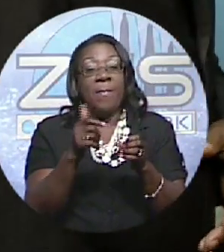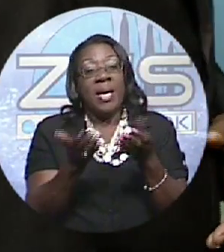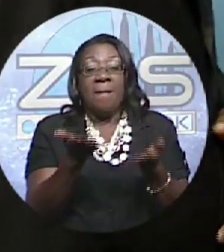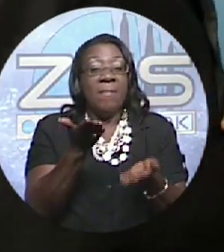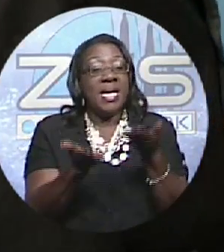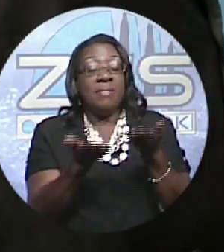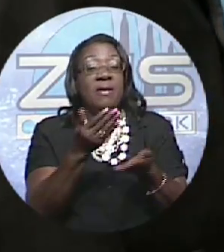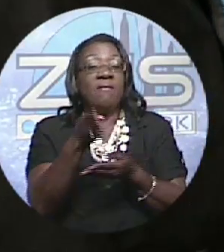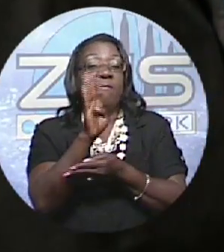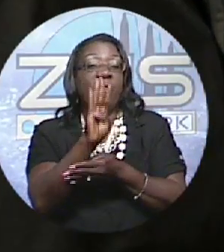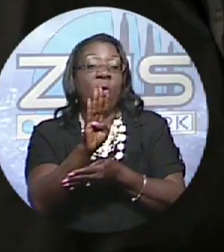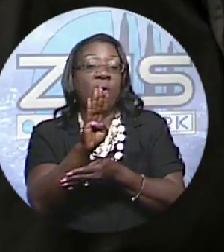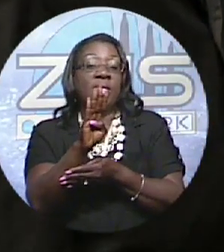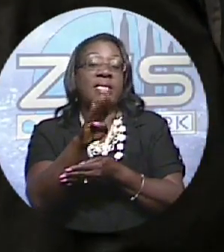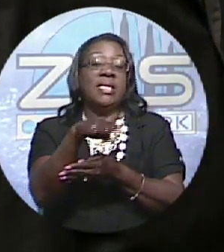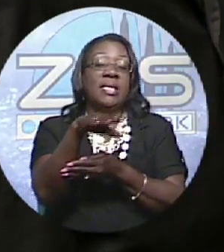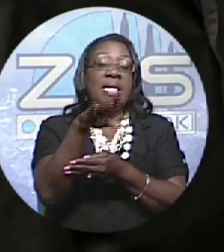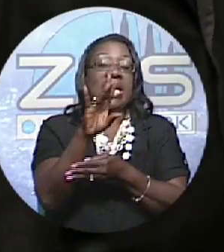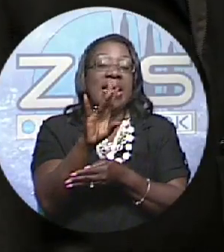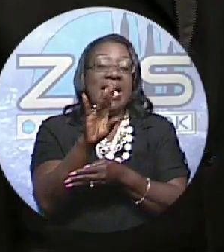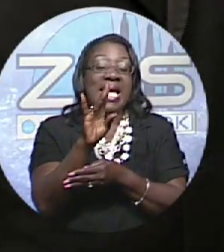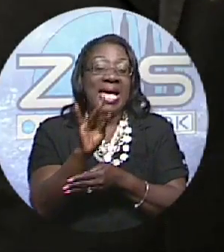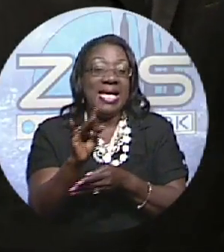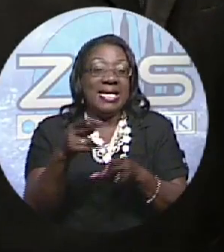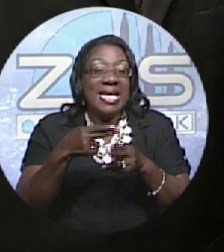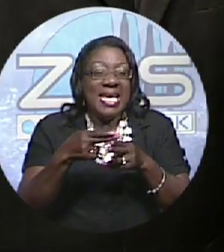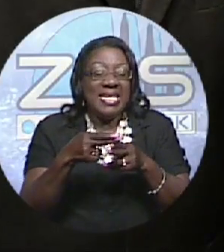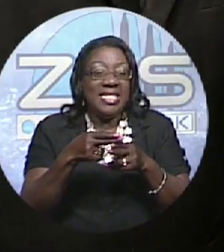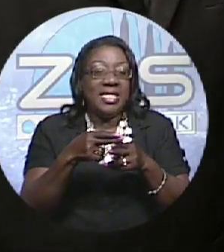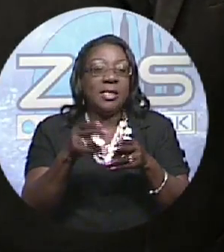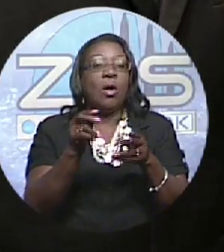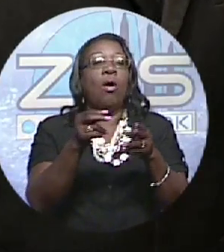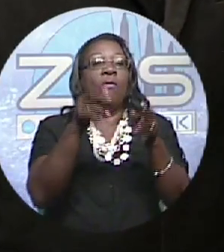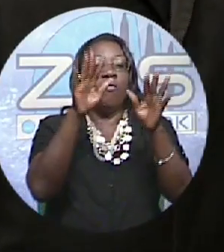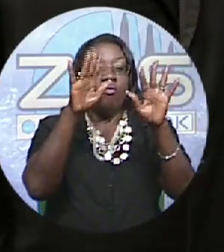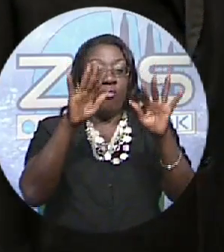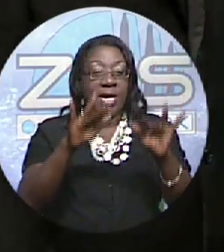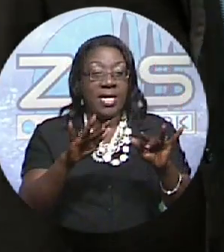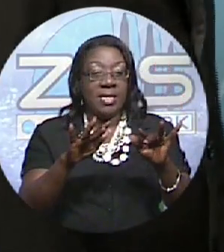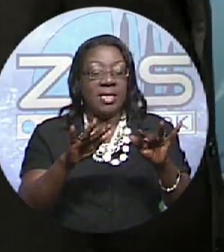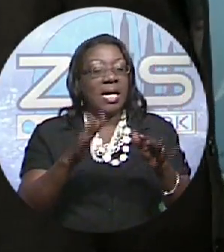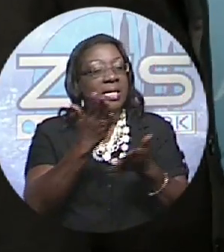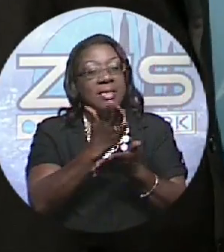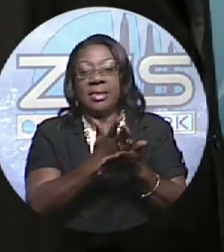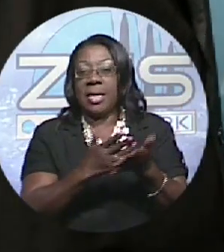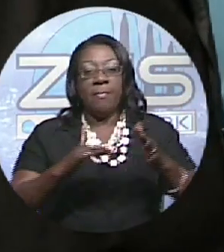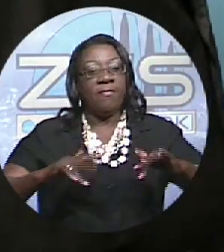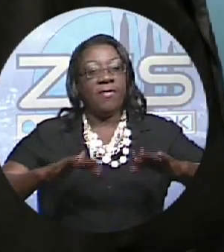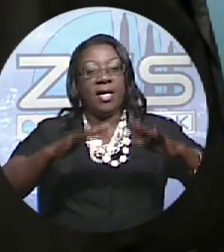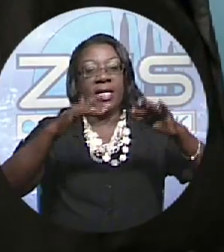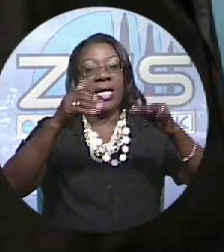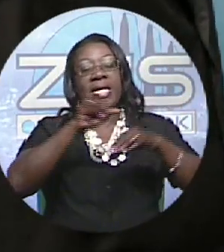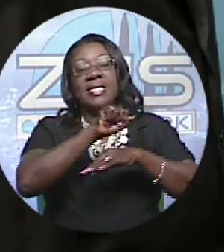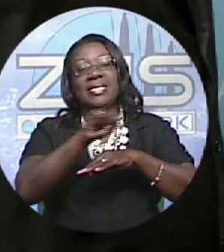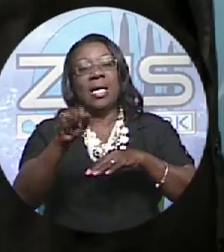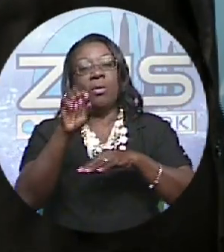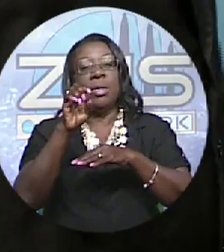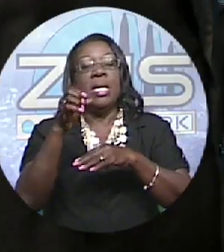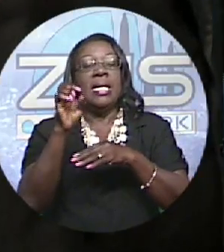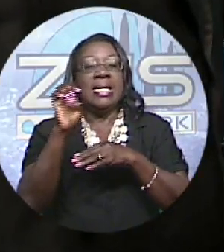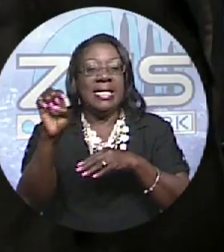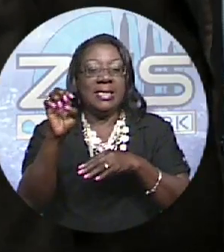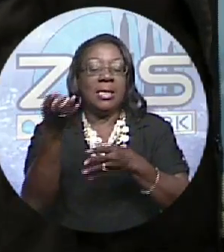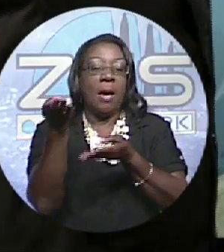to 12 inches possible with the system. So do expect some moderate to severe flooding across the southeast Bahamas once the system moves